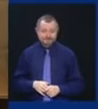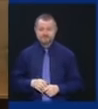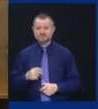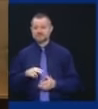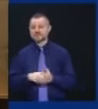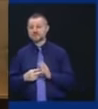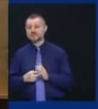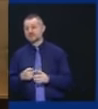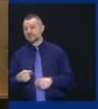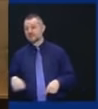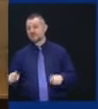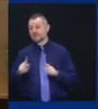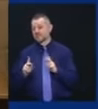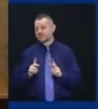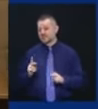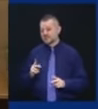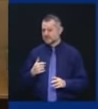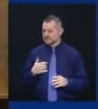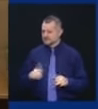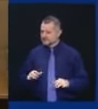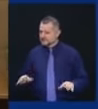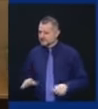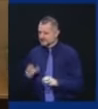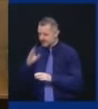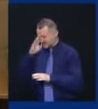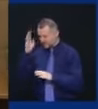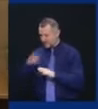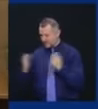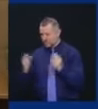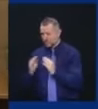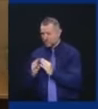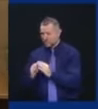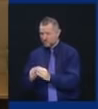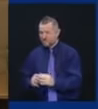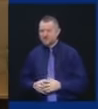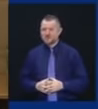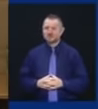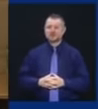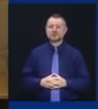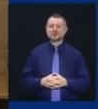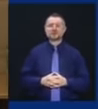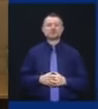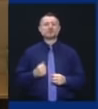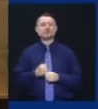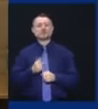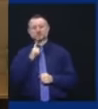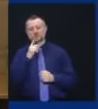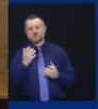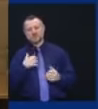that we are working to open our hospital more, but more importantly, ensuring that we are